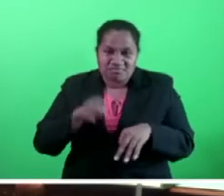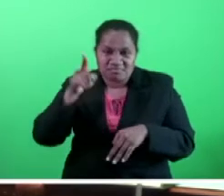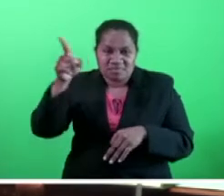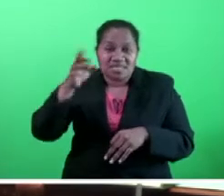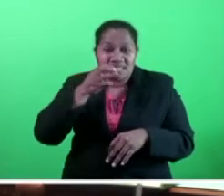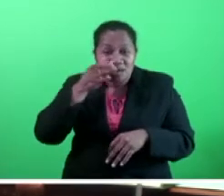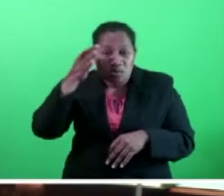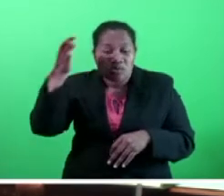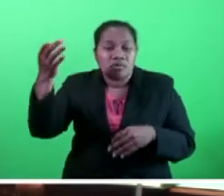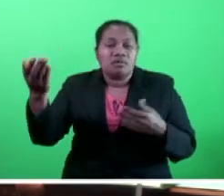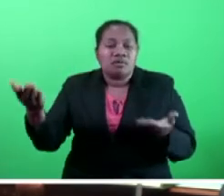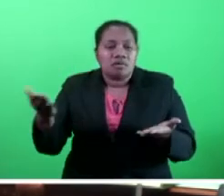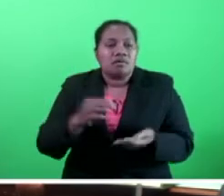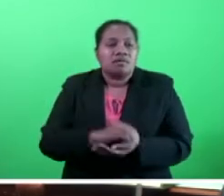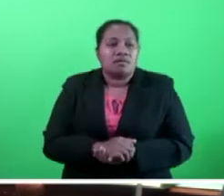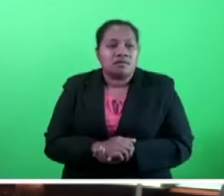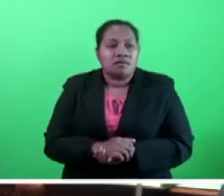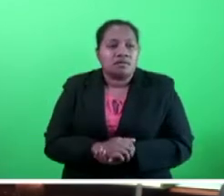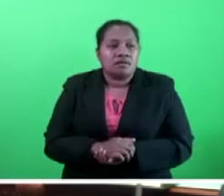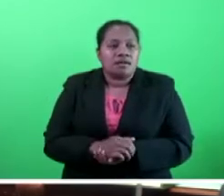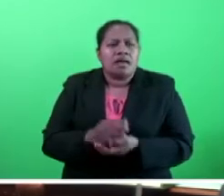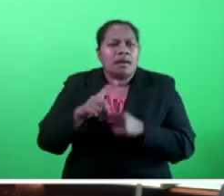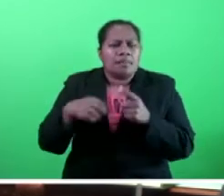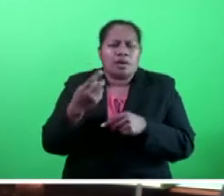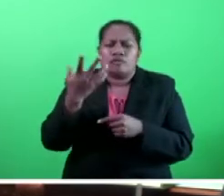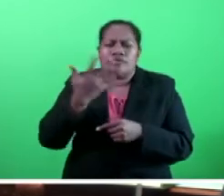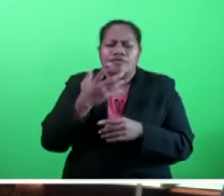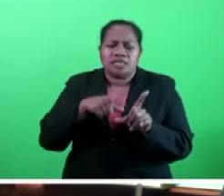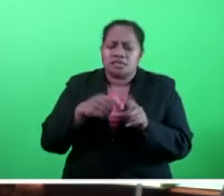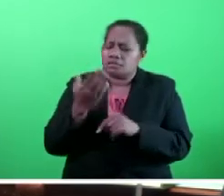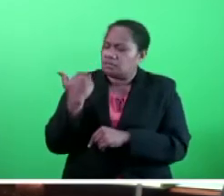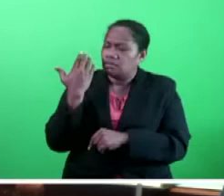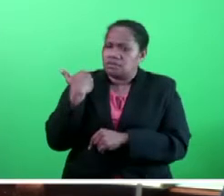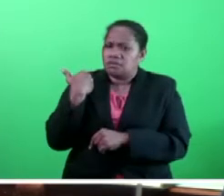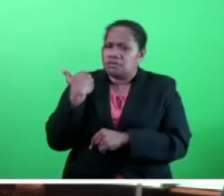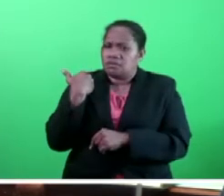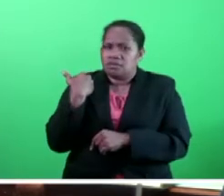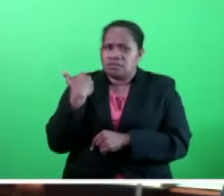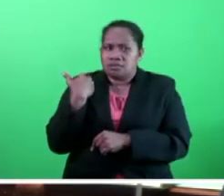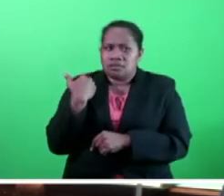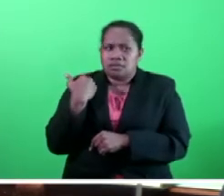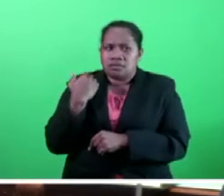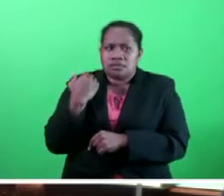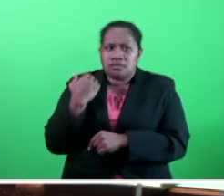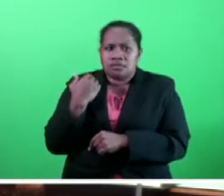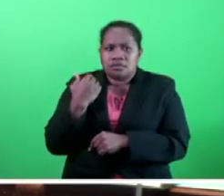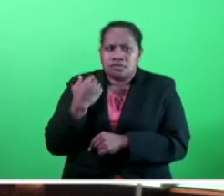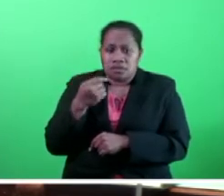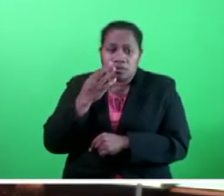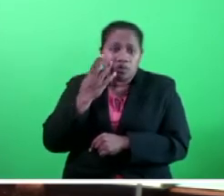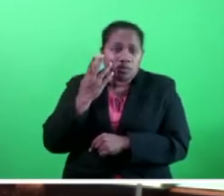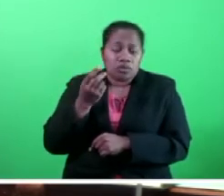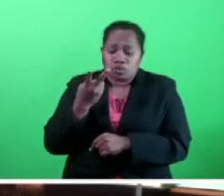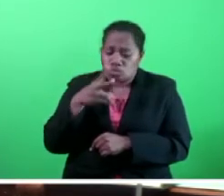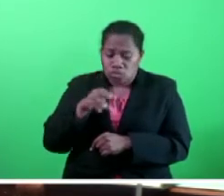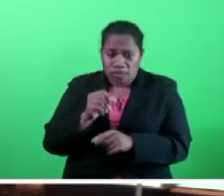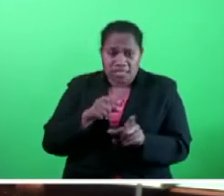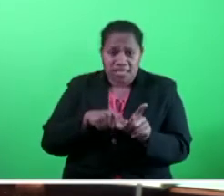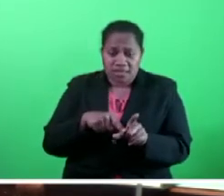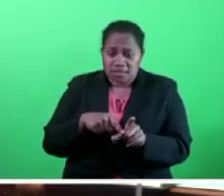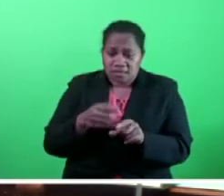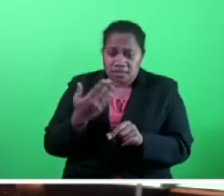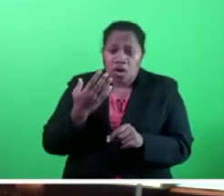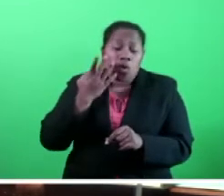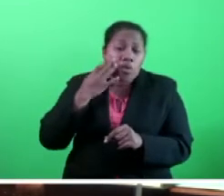want to tell you, about 20 years ago, 15 years ago, 20 years ago when this was abundant, 20 years ago when the Yellowo scheme